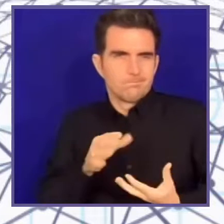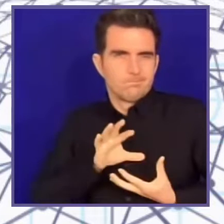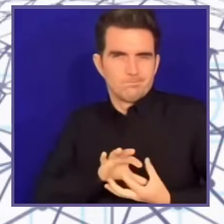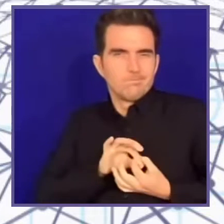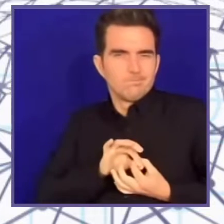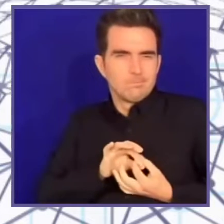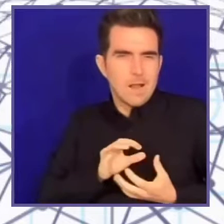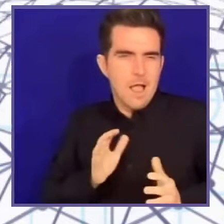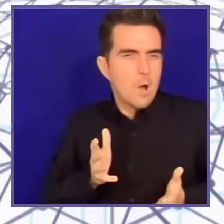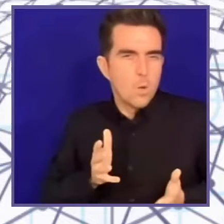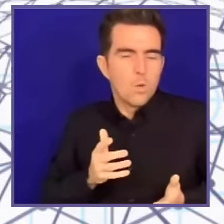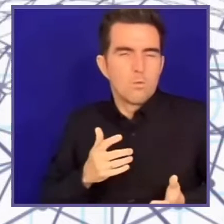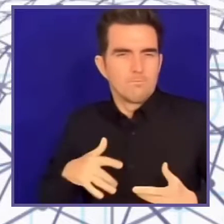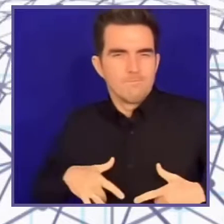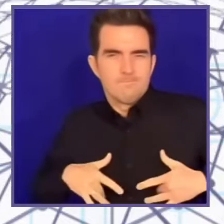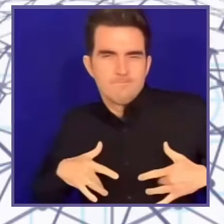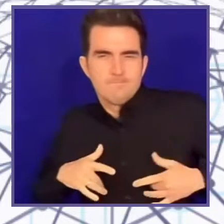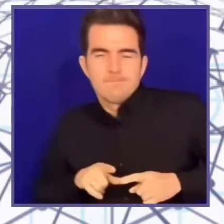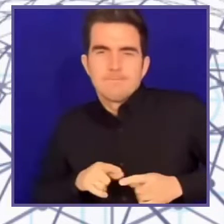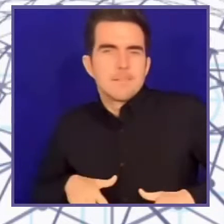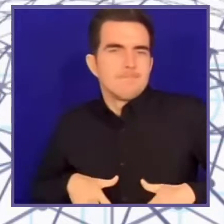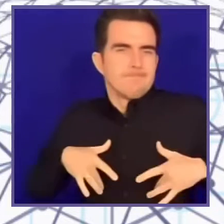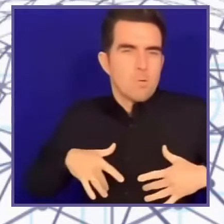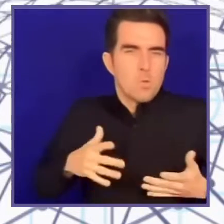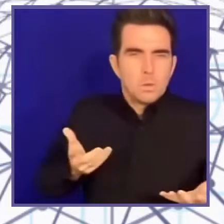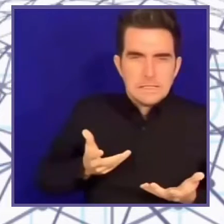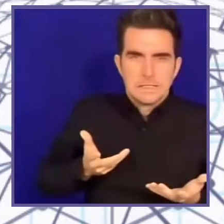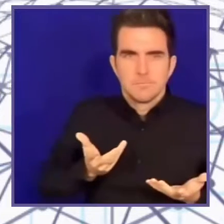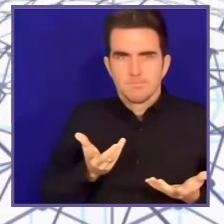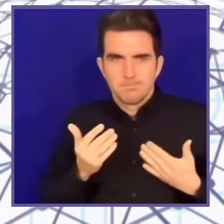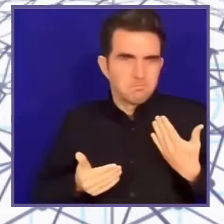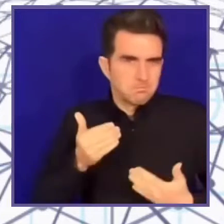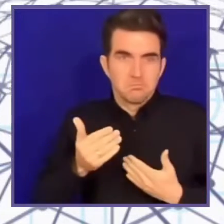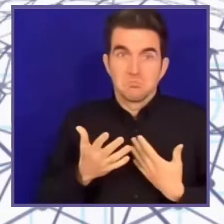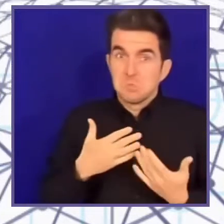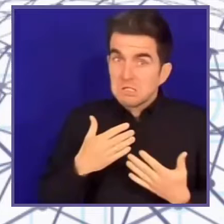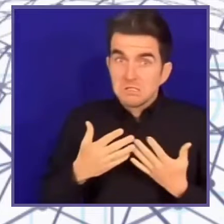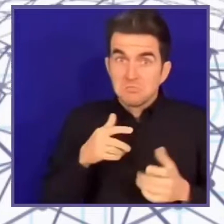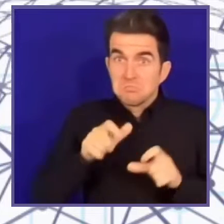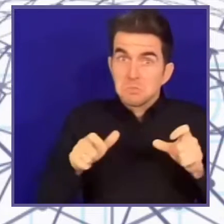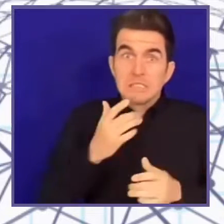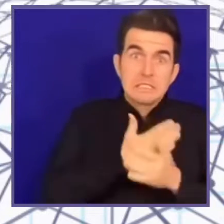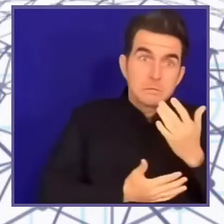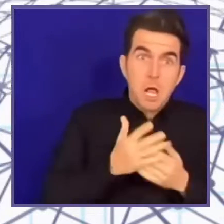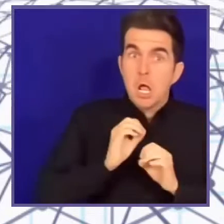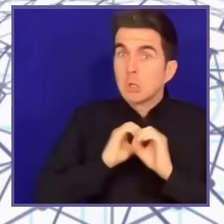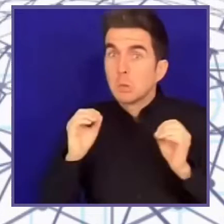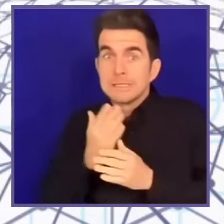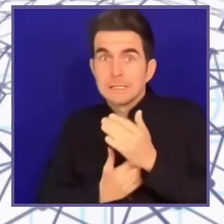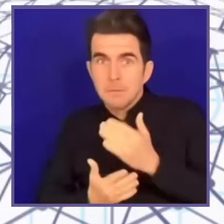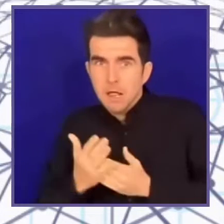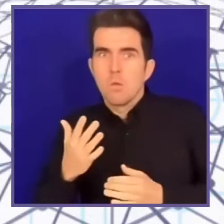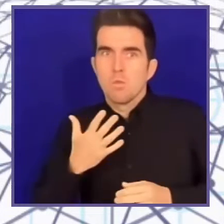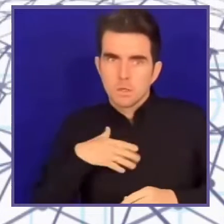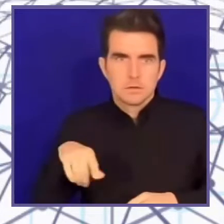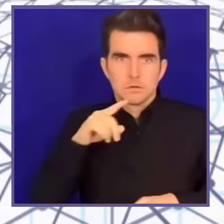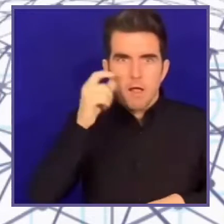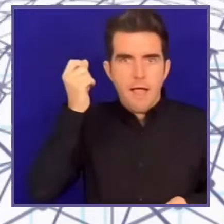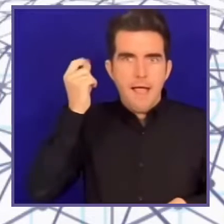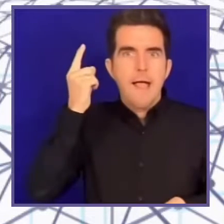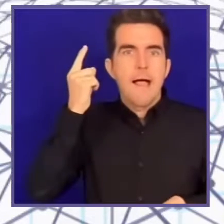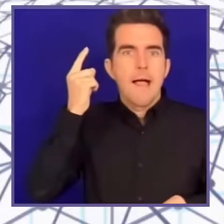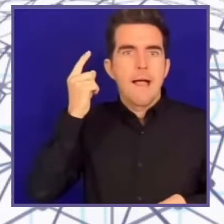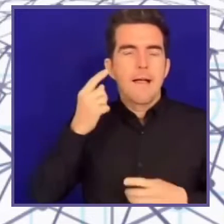an experience. We've also created zones where, again, we have low ceiling areas where people